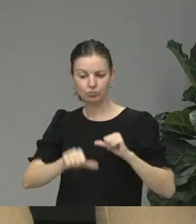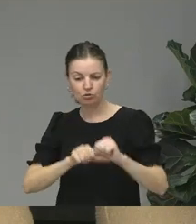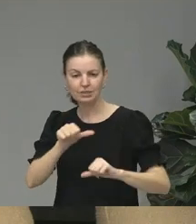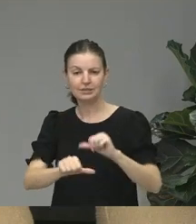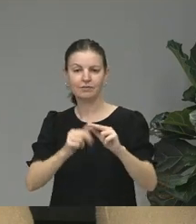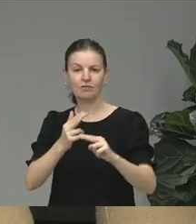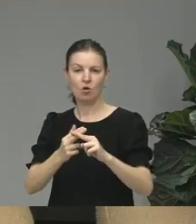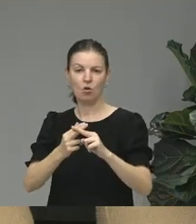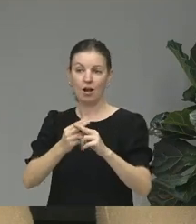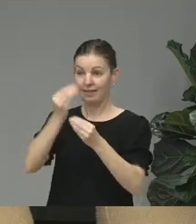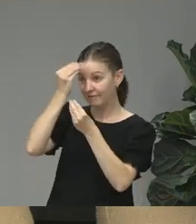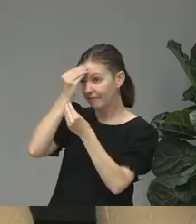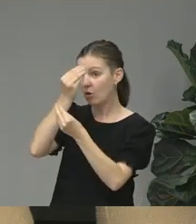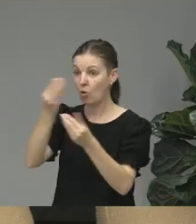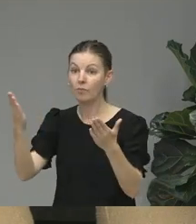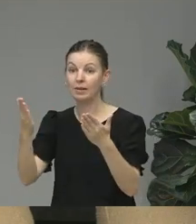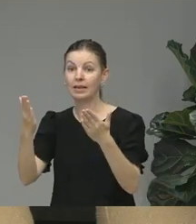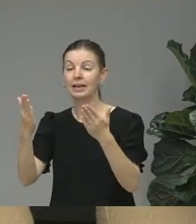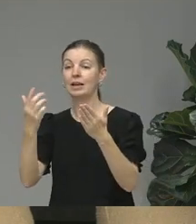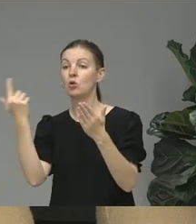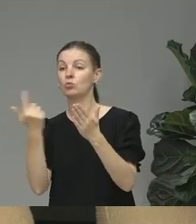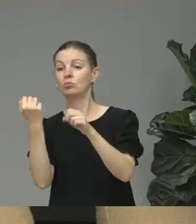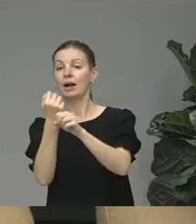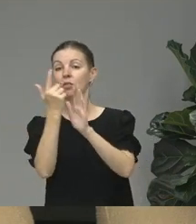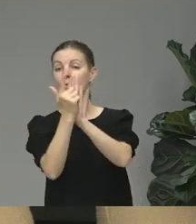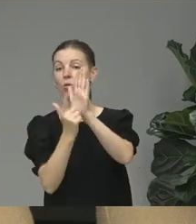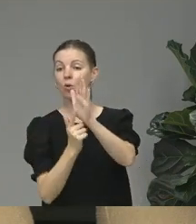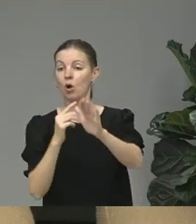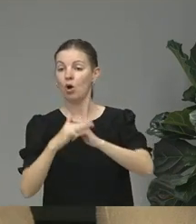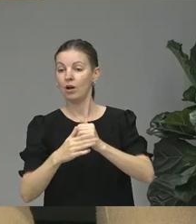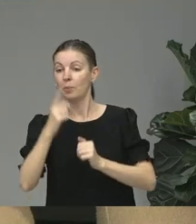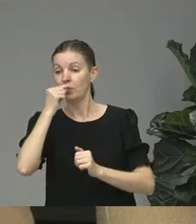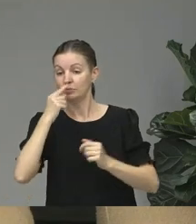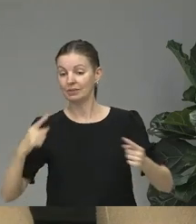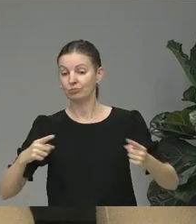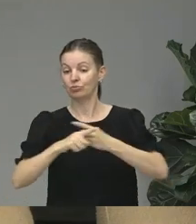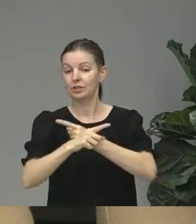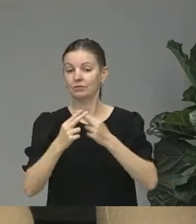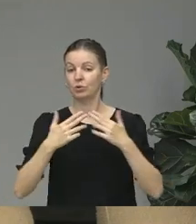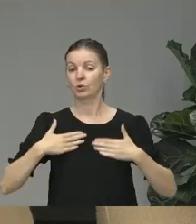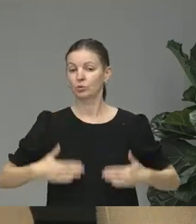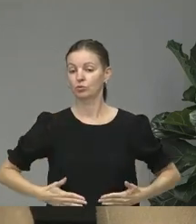informing legislators about the potential human rights breaches that might be